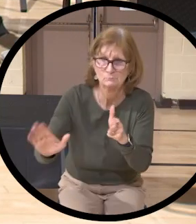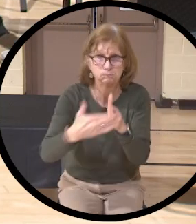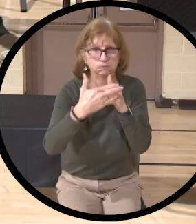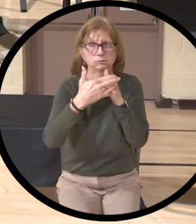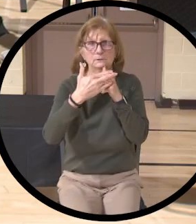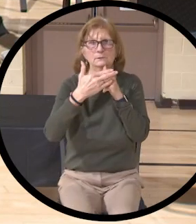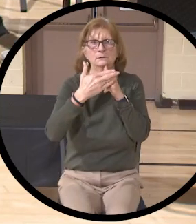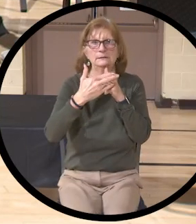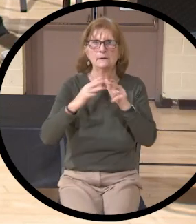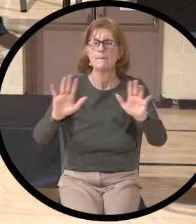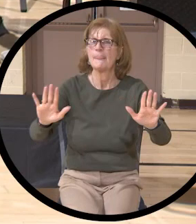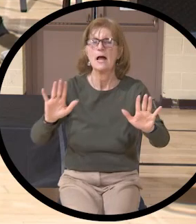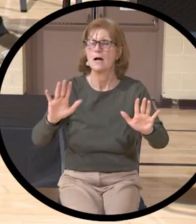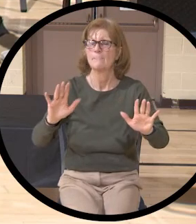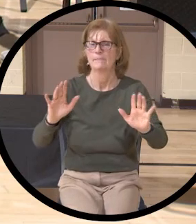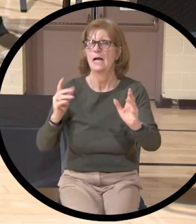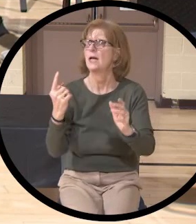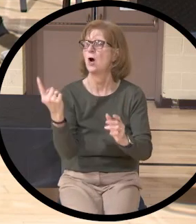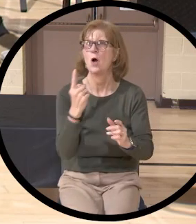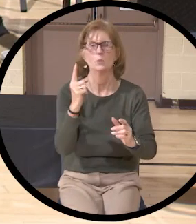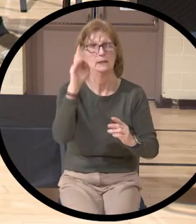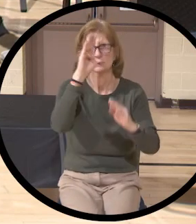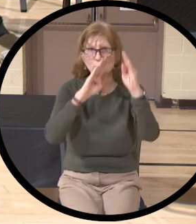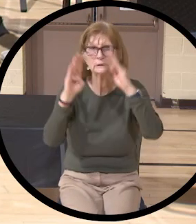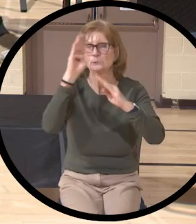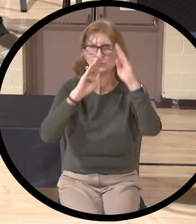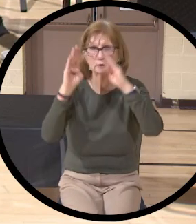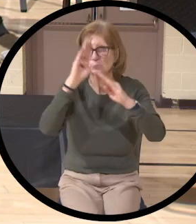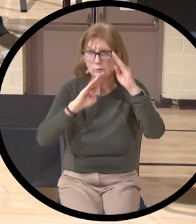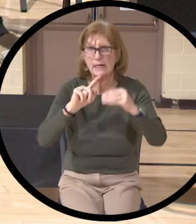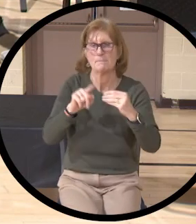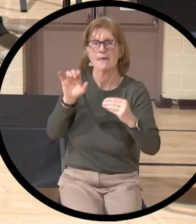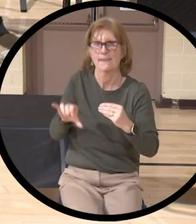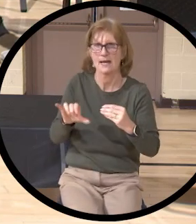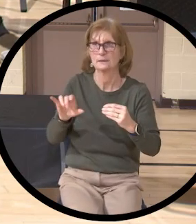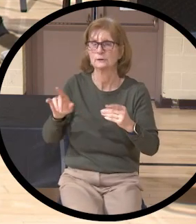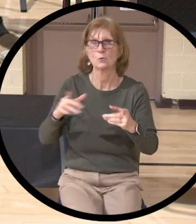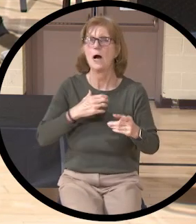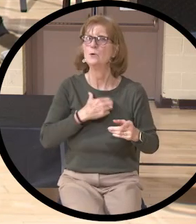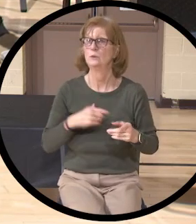to bike at least 4 feet away from cars so that you